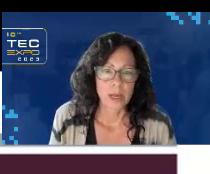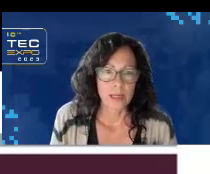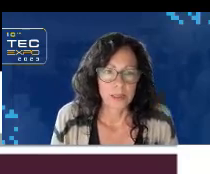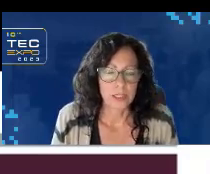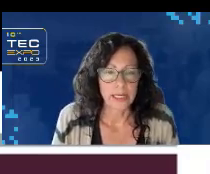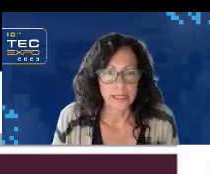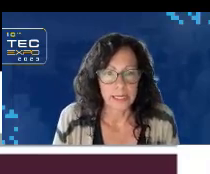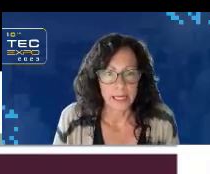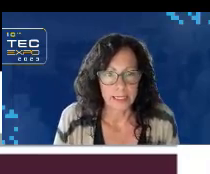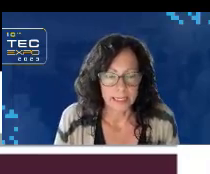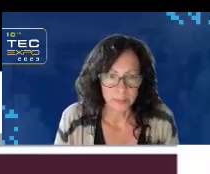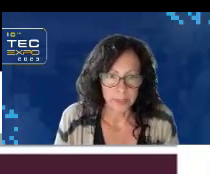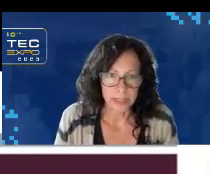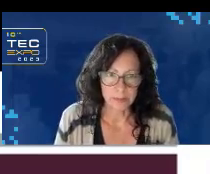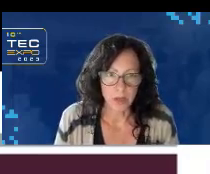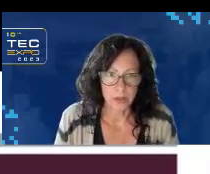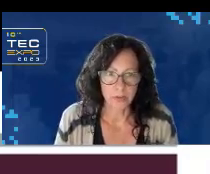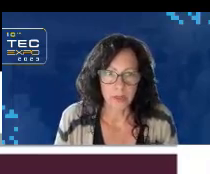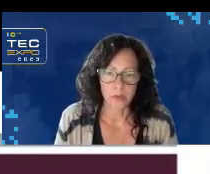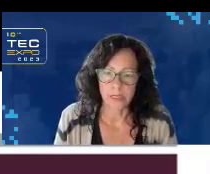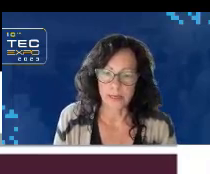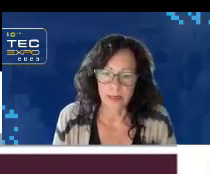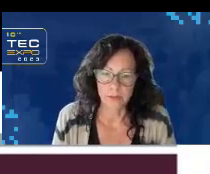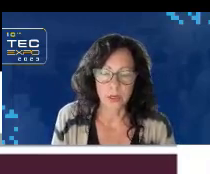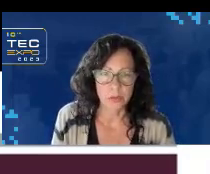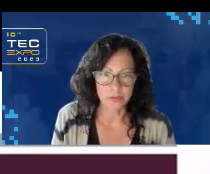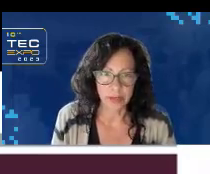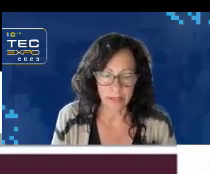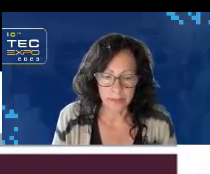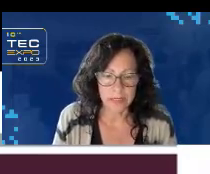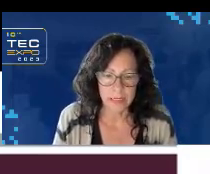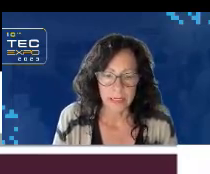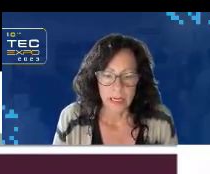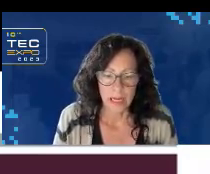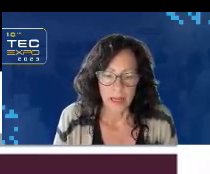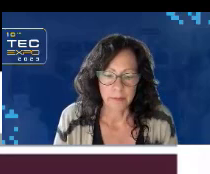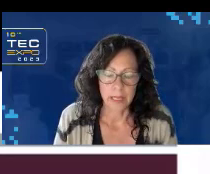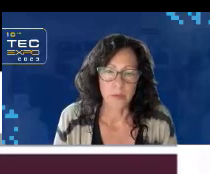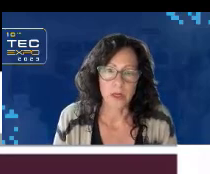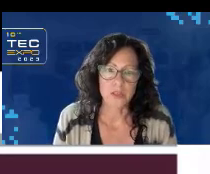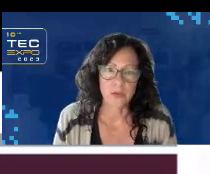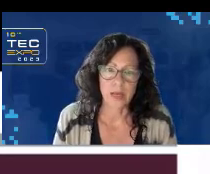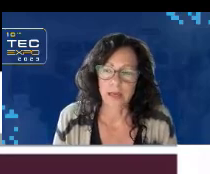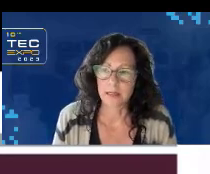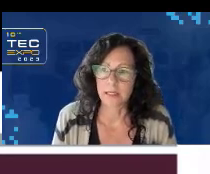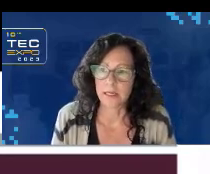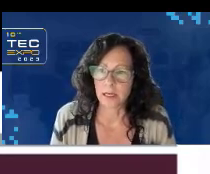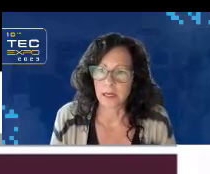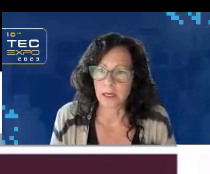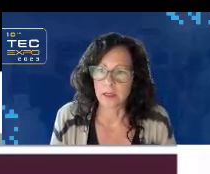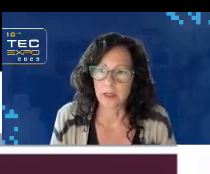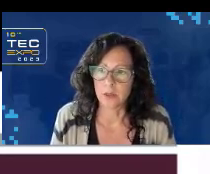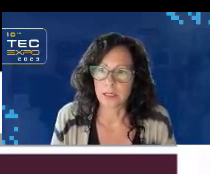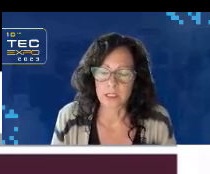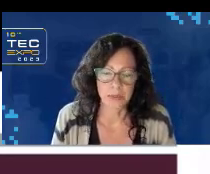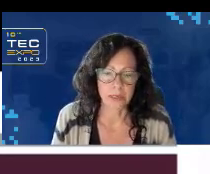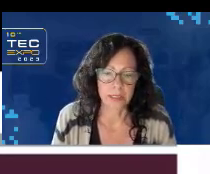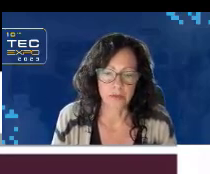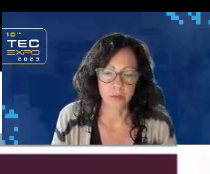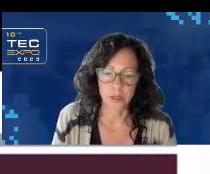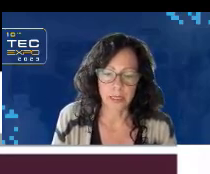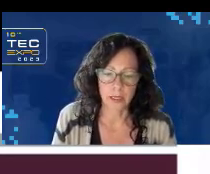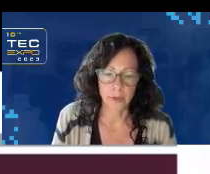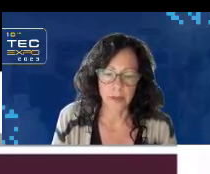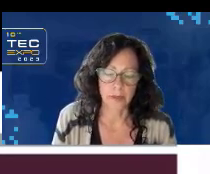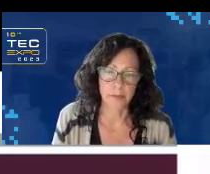And so looking at the accessibility model that we have co-developed, and we also had the unique